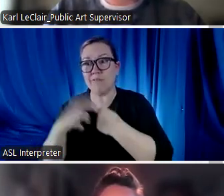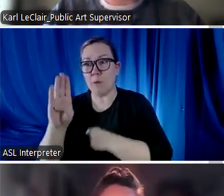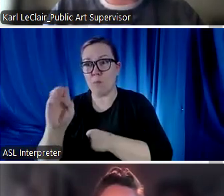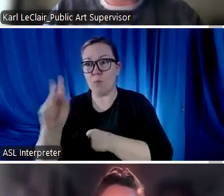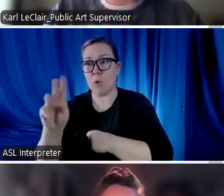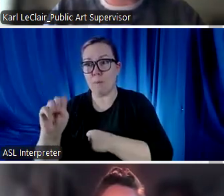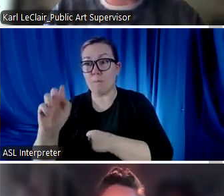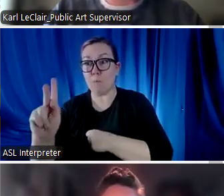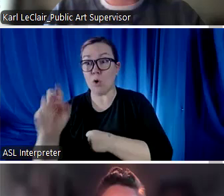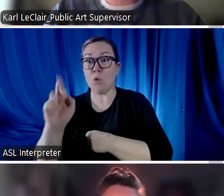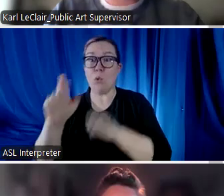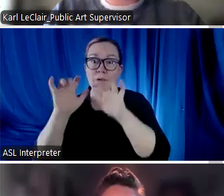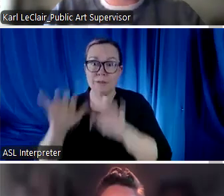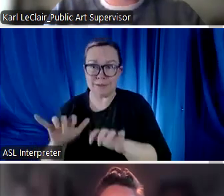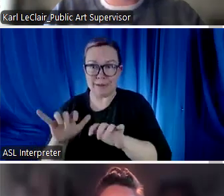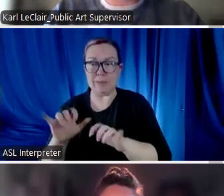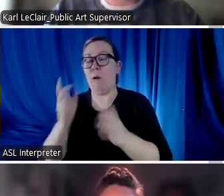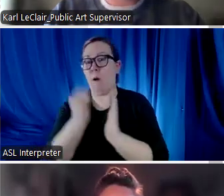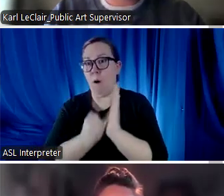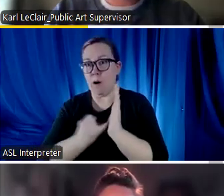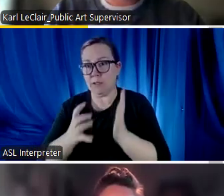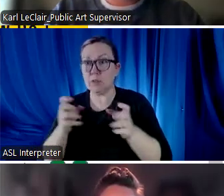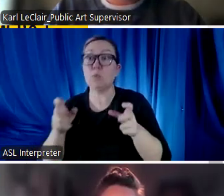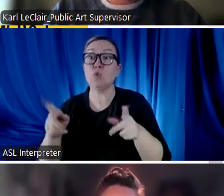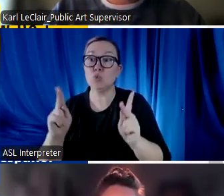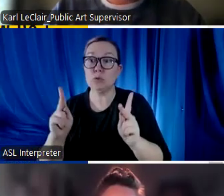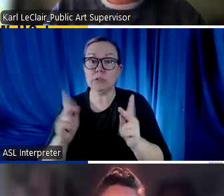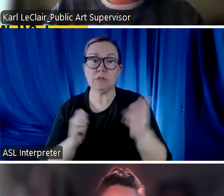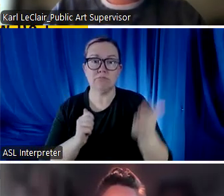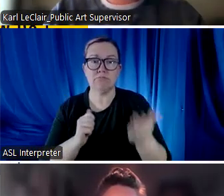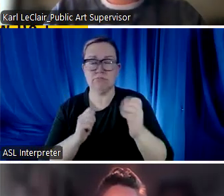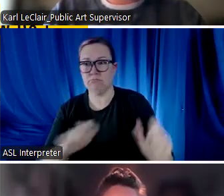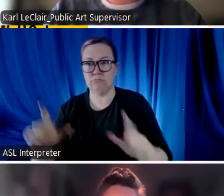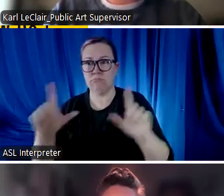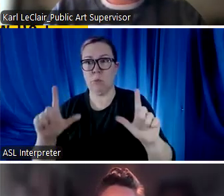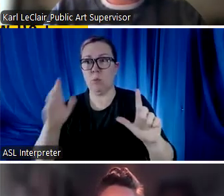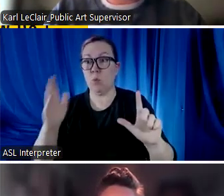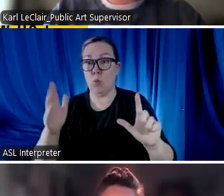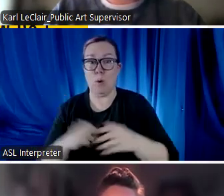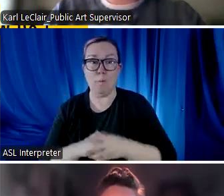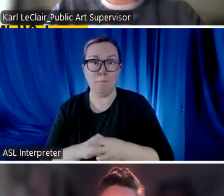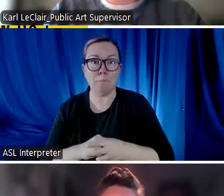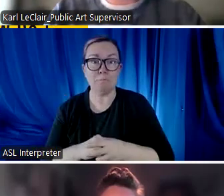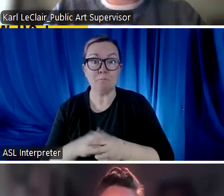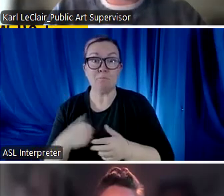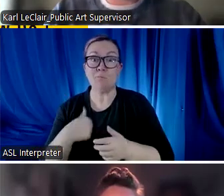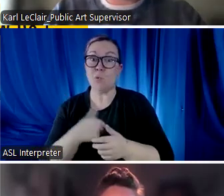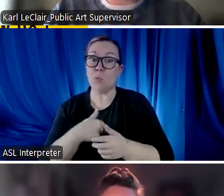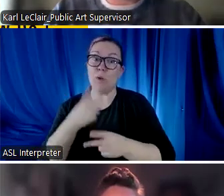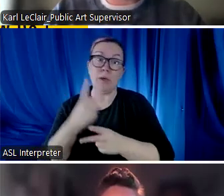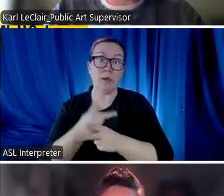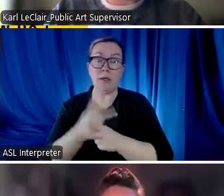in Artist Opportunity City of Hillsborough and it will take you here. And we keep it as a